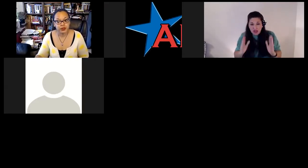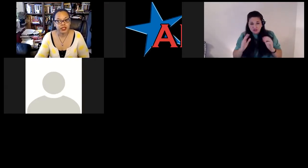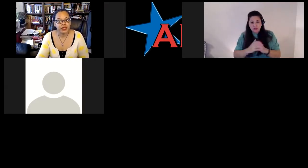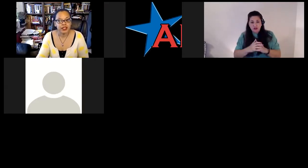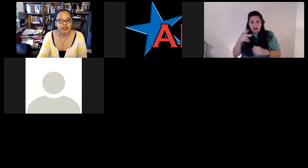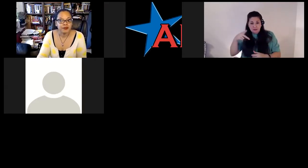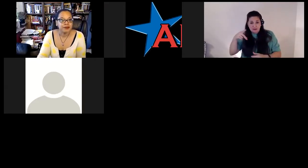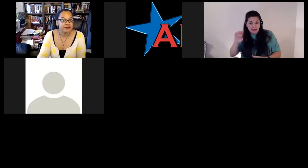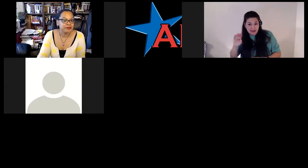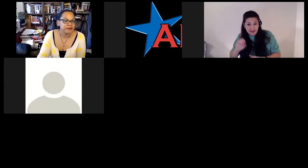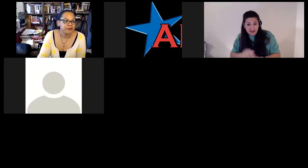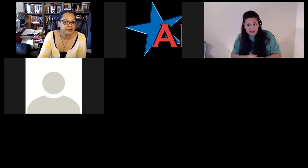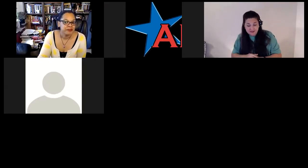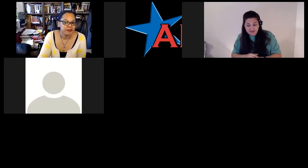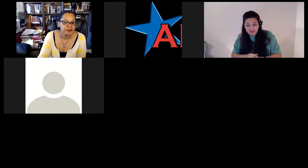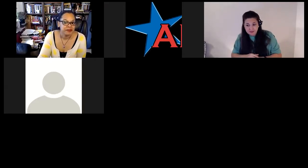So